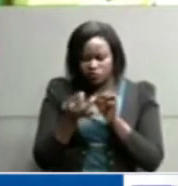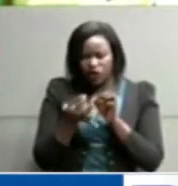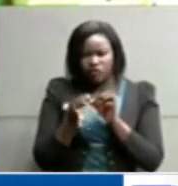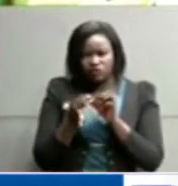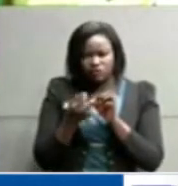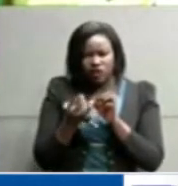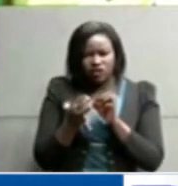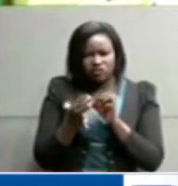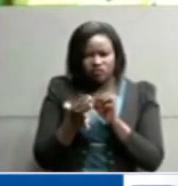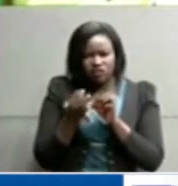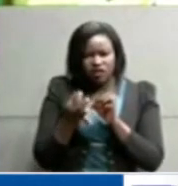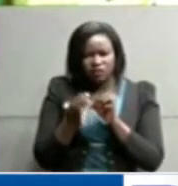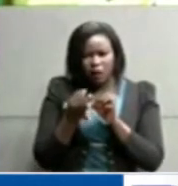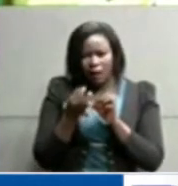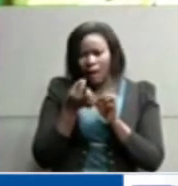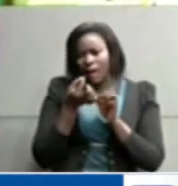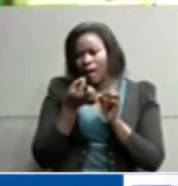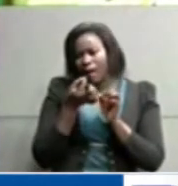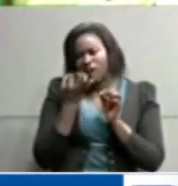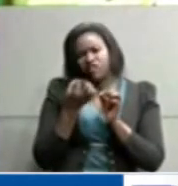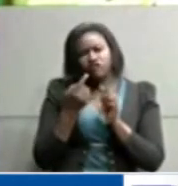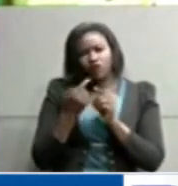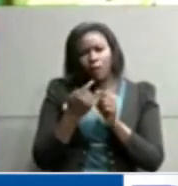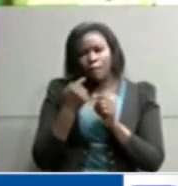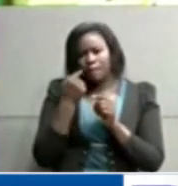peering off his nose,